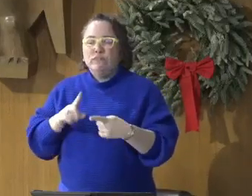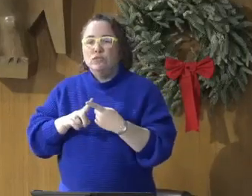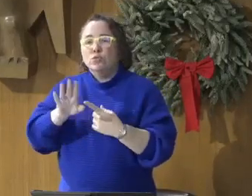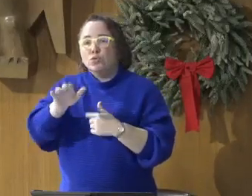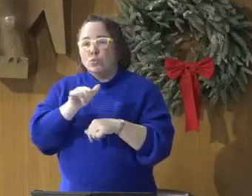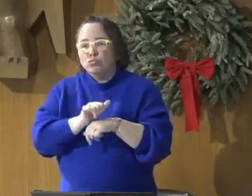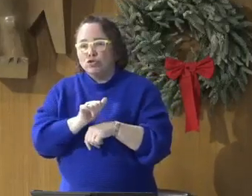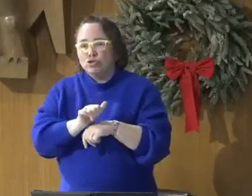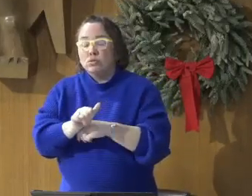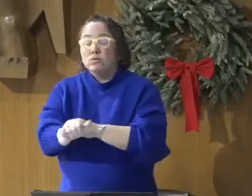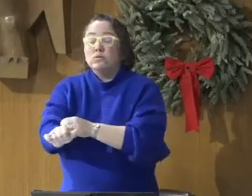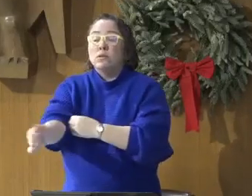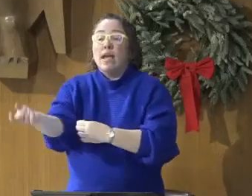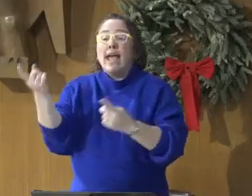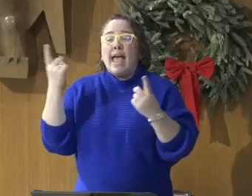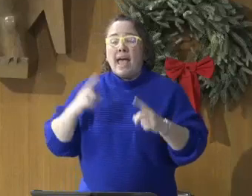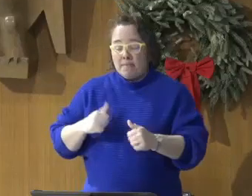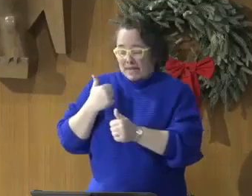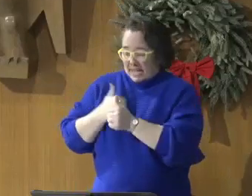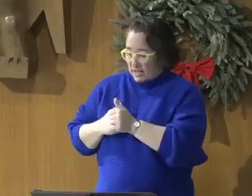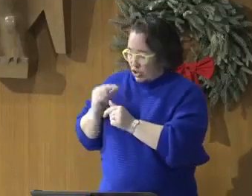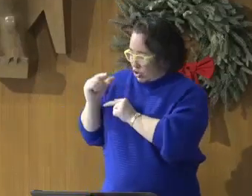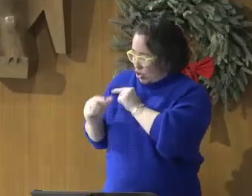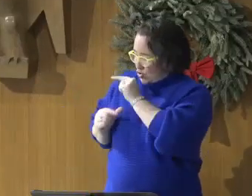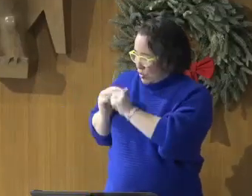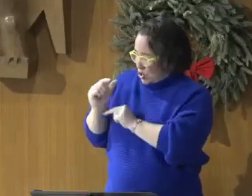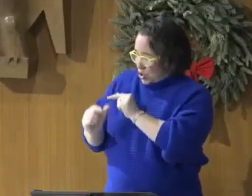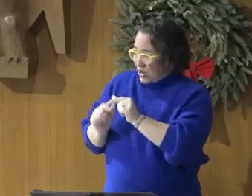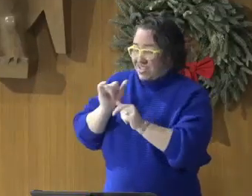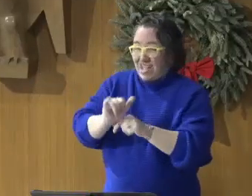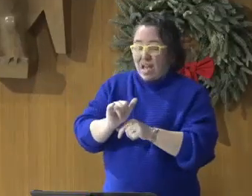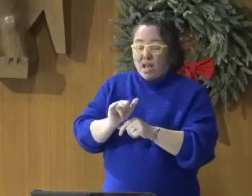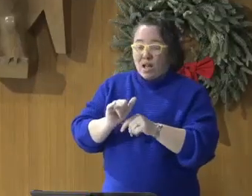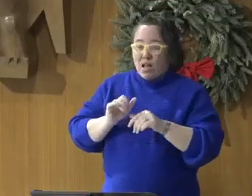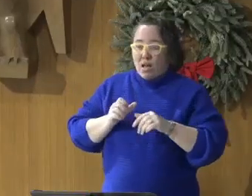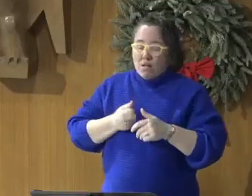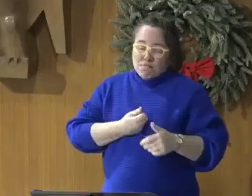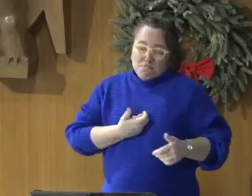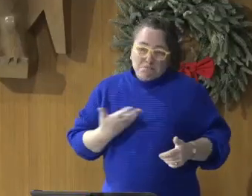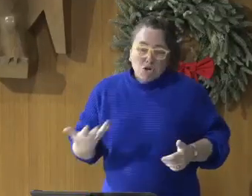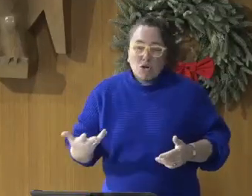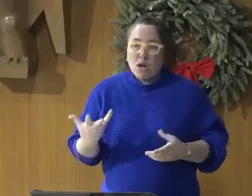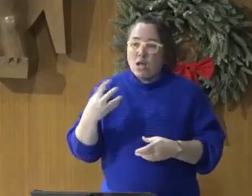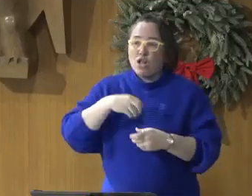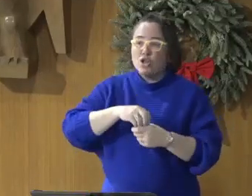And when broken down by generation, these levels of burnout include 38% of baby boomers,